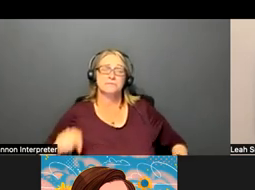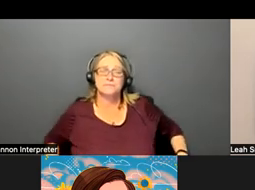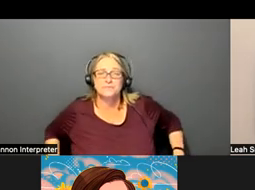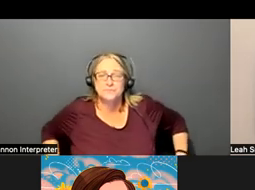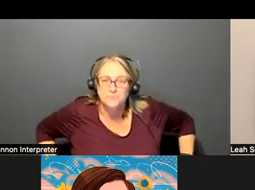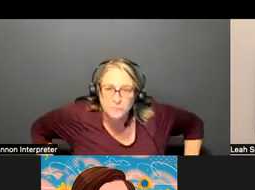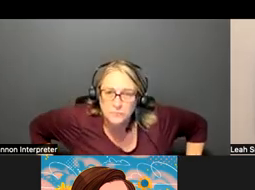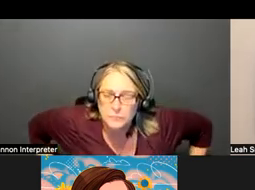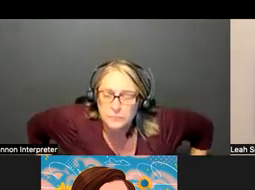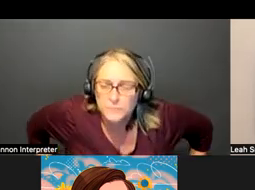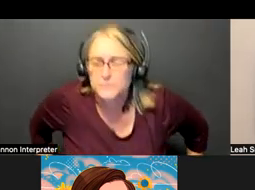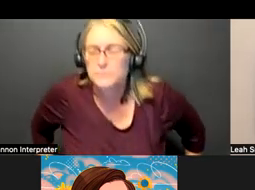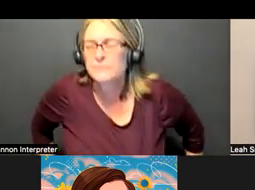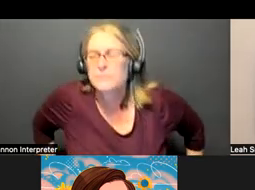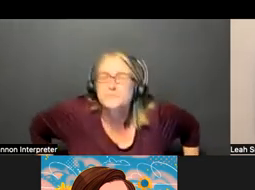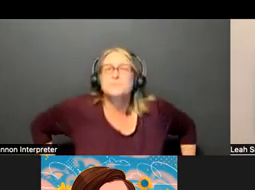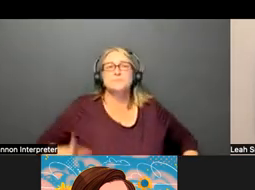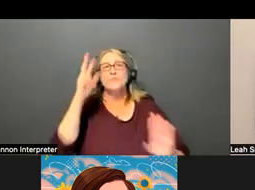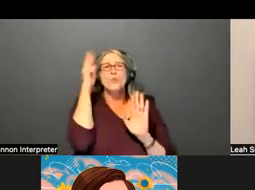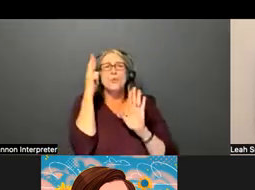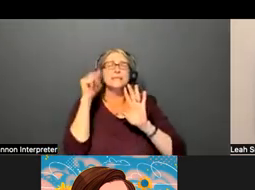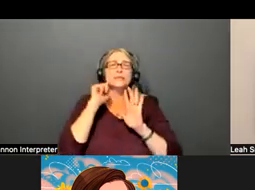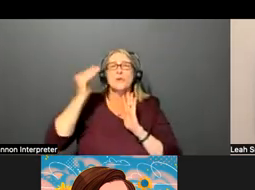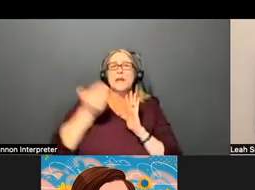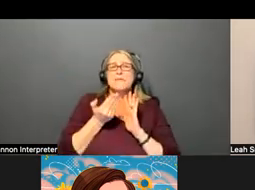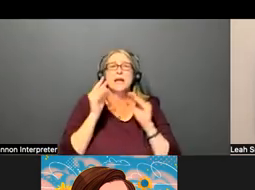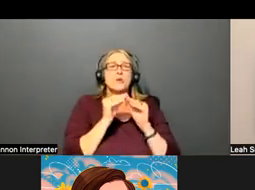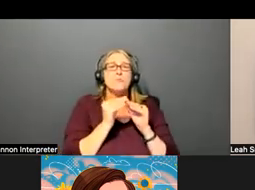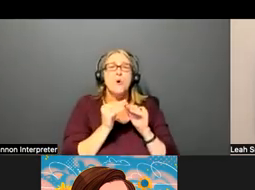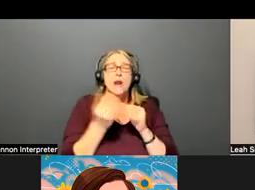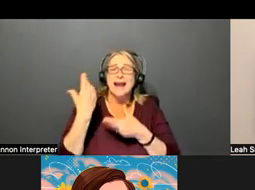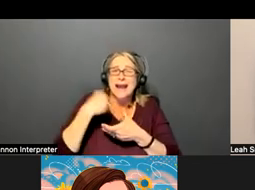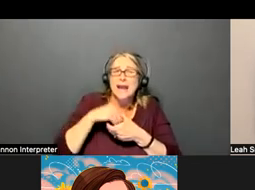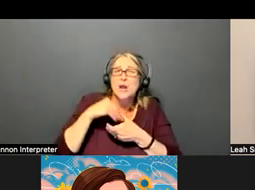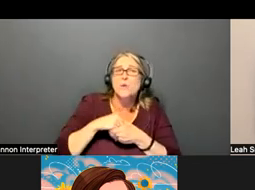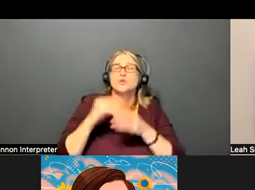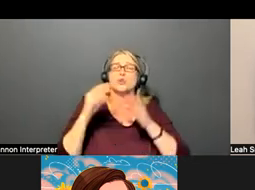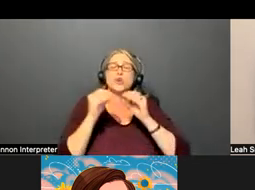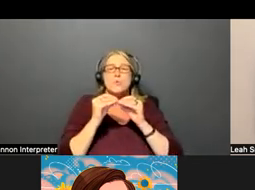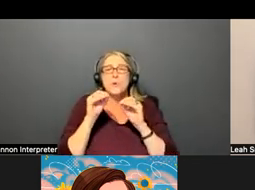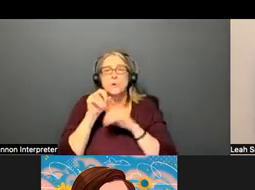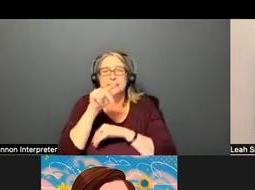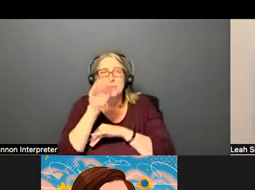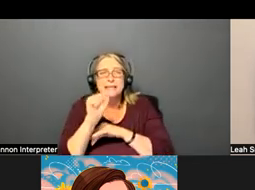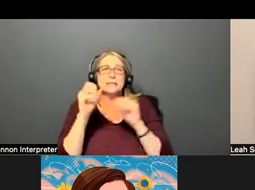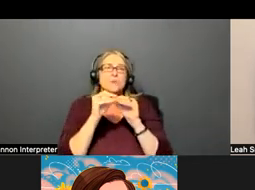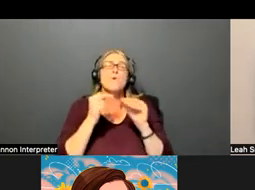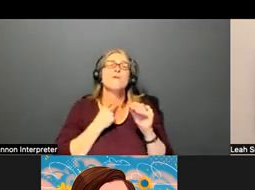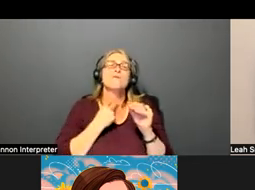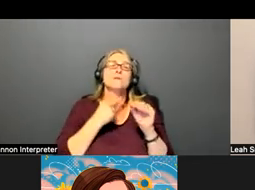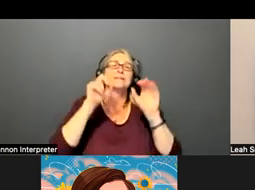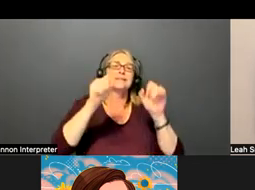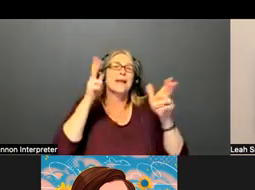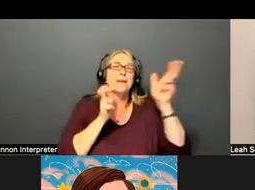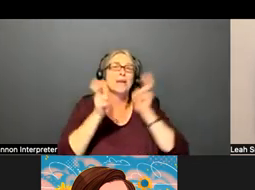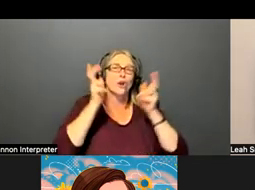the purpose of doing it is to invite more inclusion, invite more spaces where more voices can be heard.